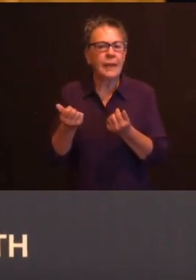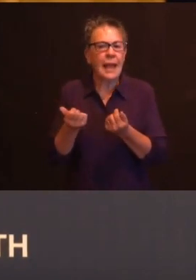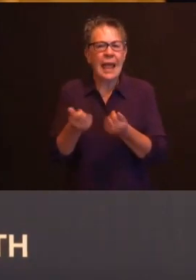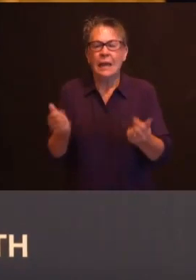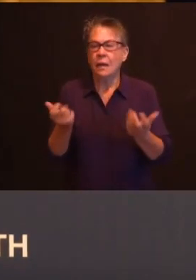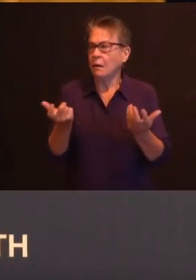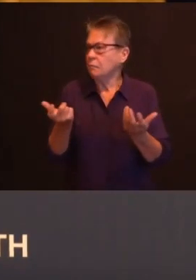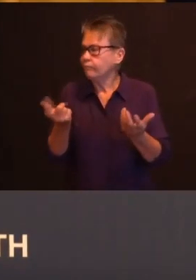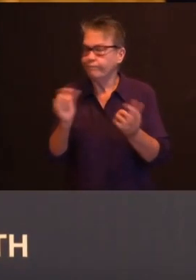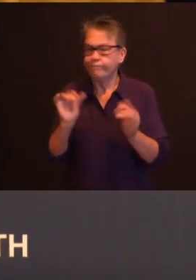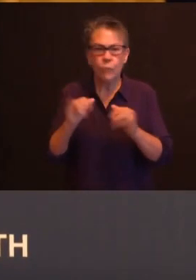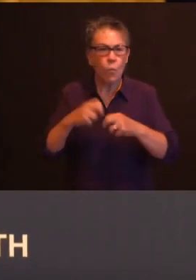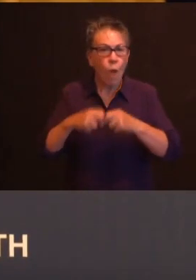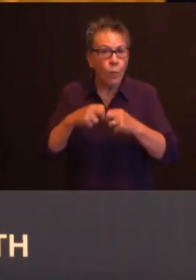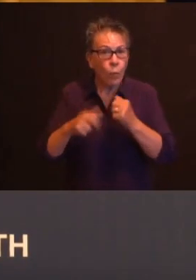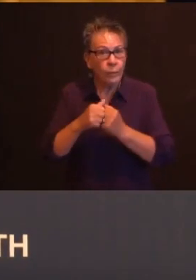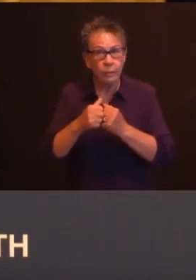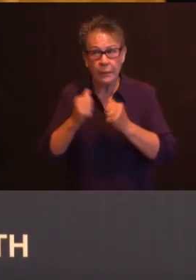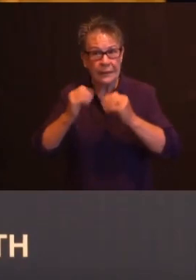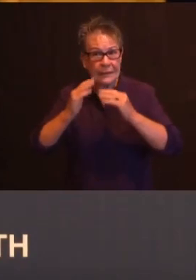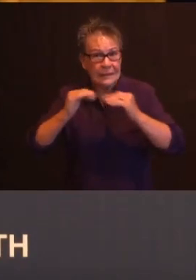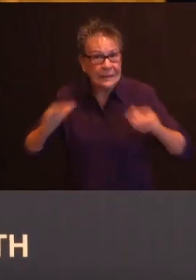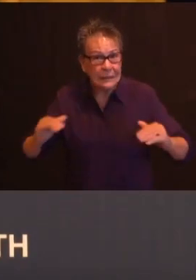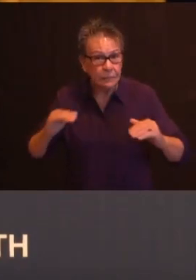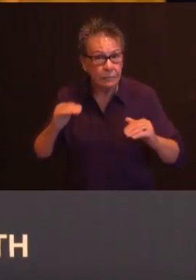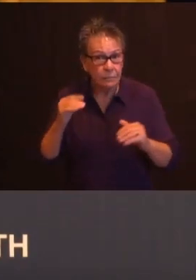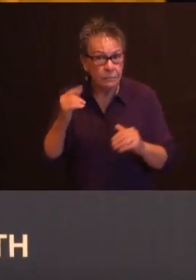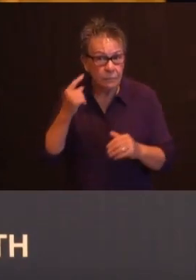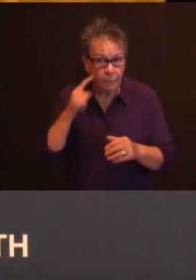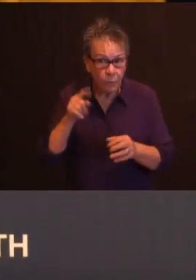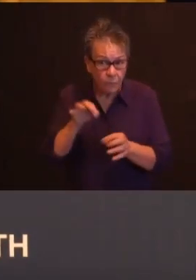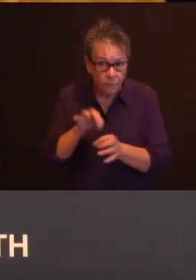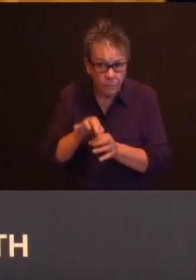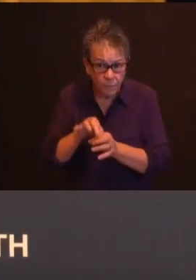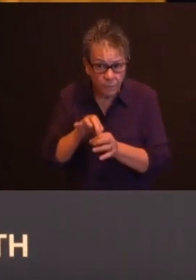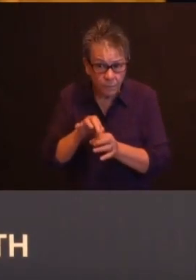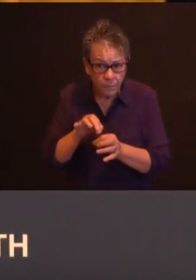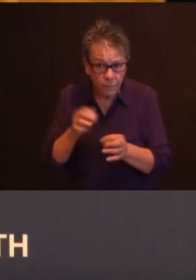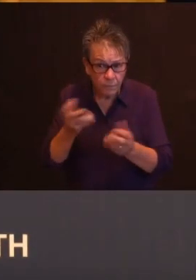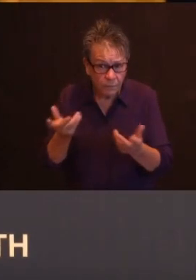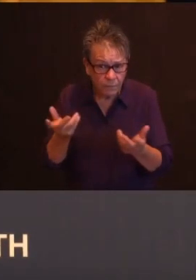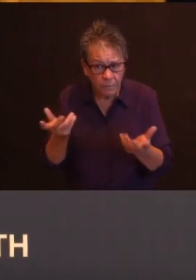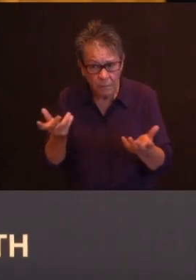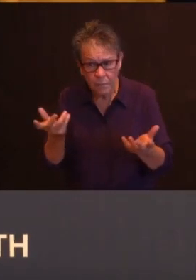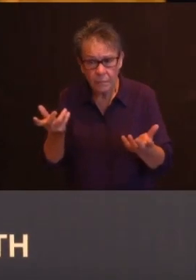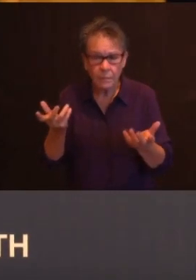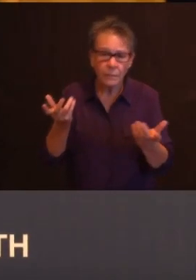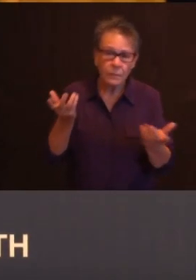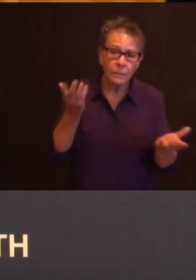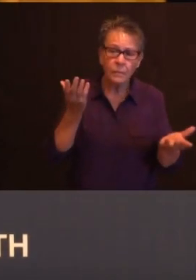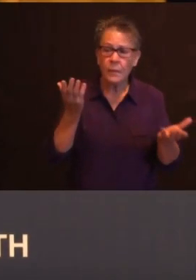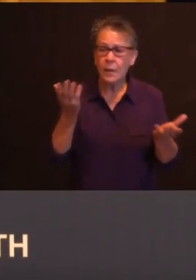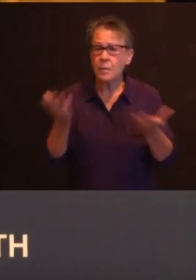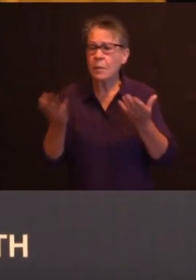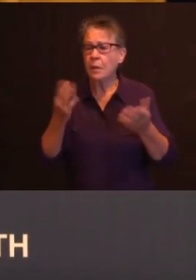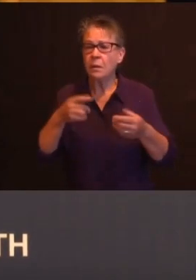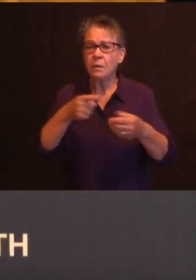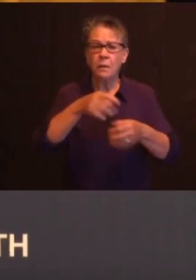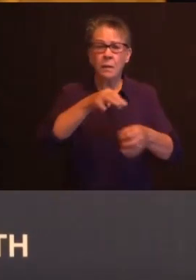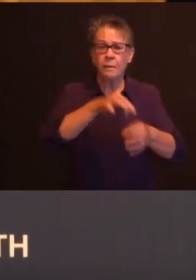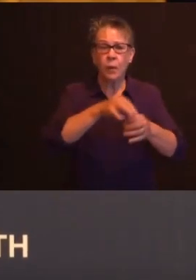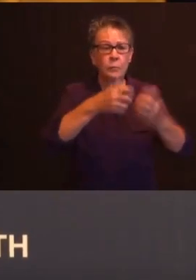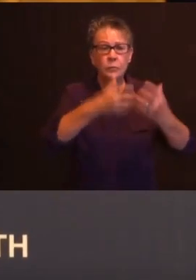Either that's physical, in-person voting breakdowns, or on the other hand, breakdowns in the vote by